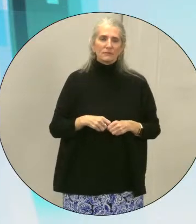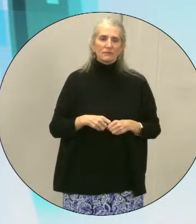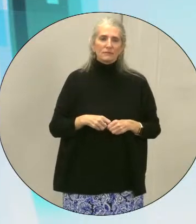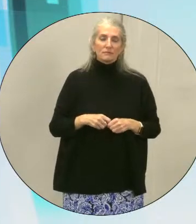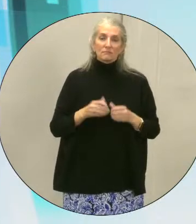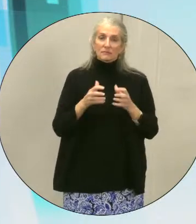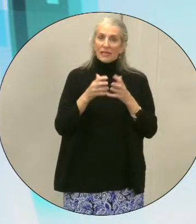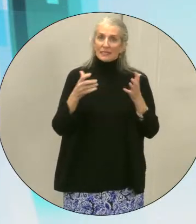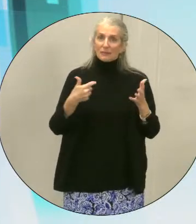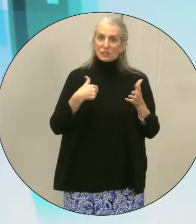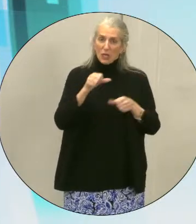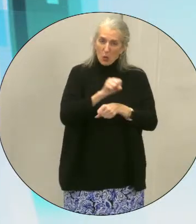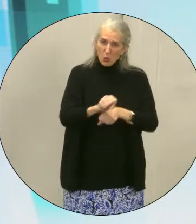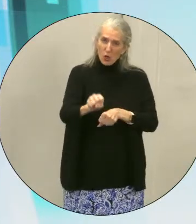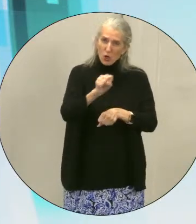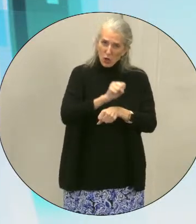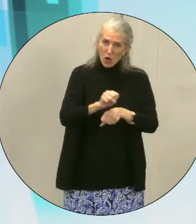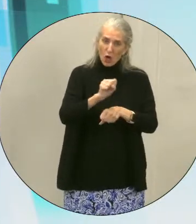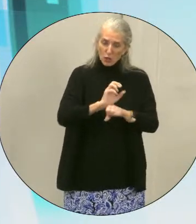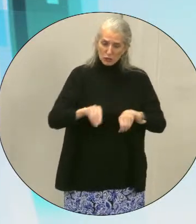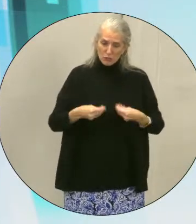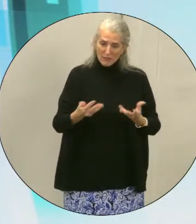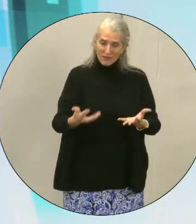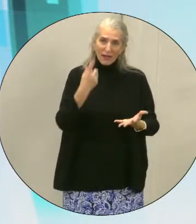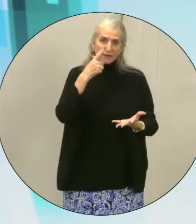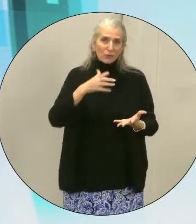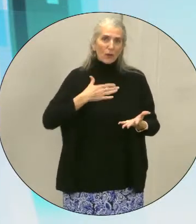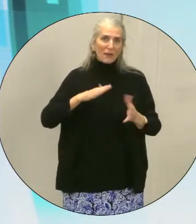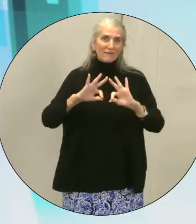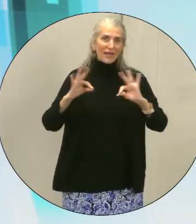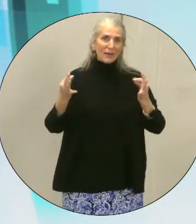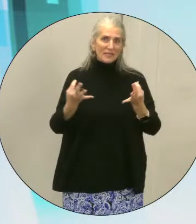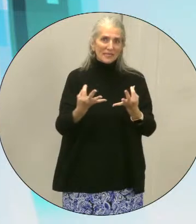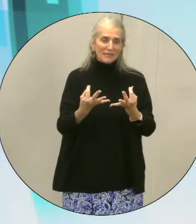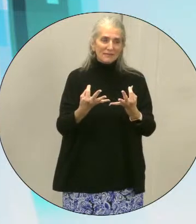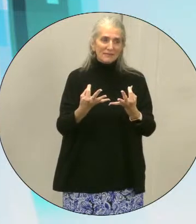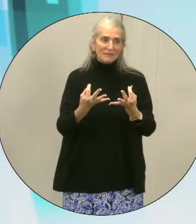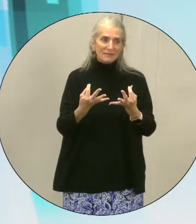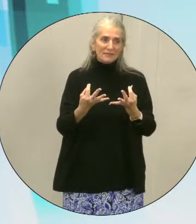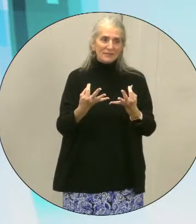As much as I work hard to provide for my family